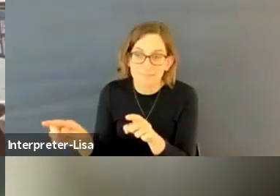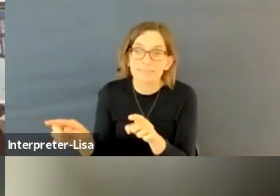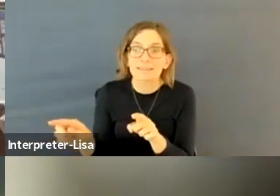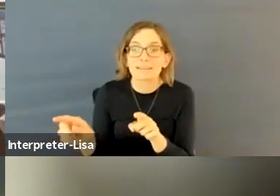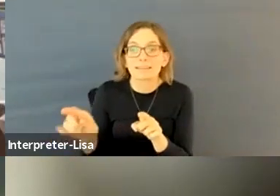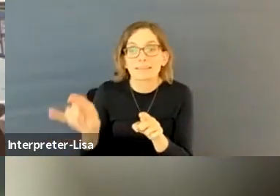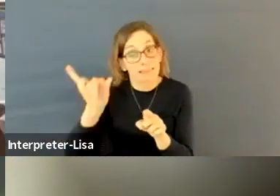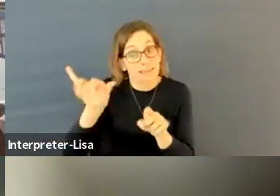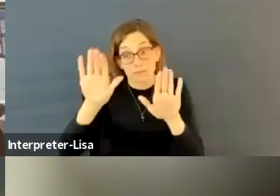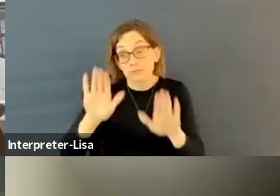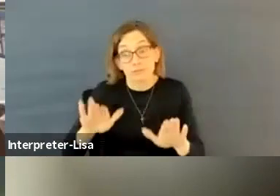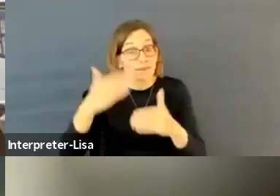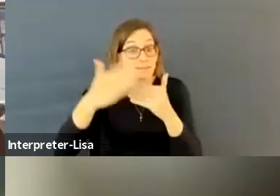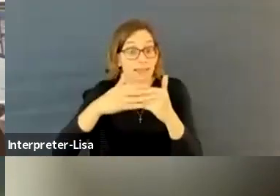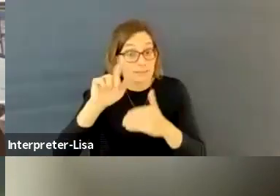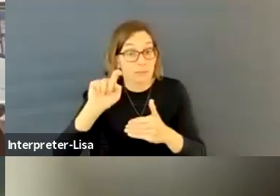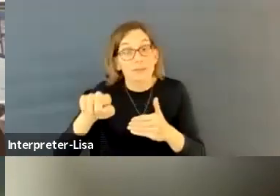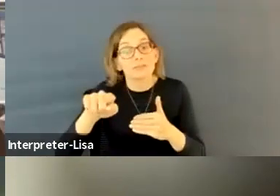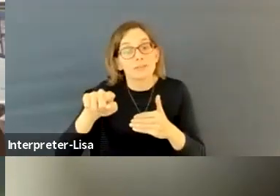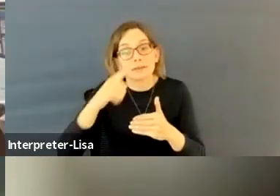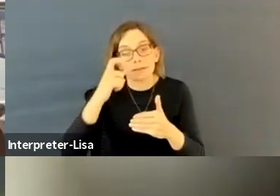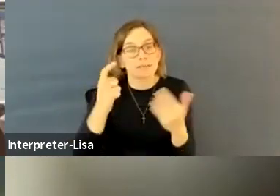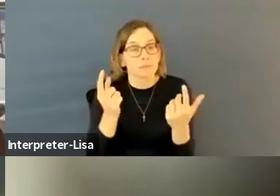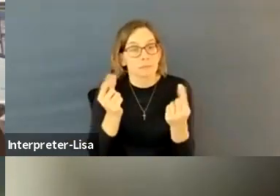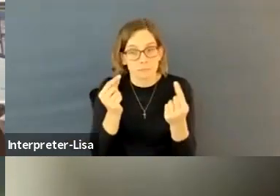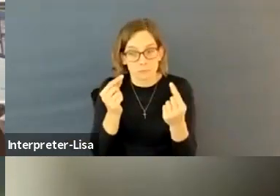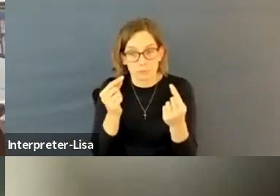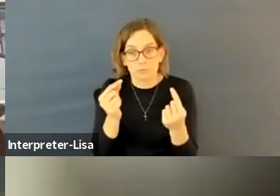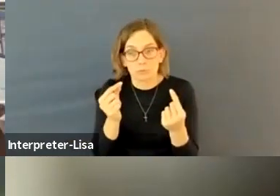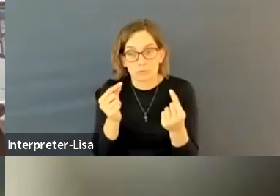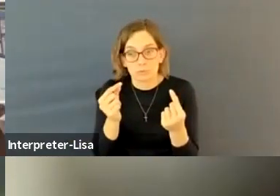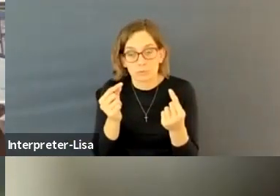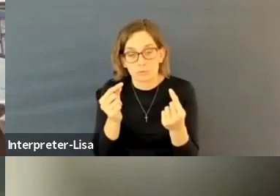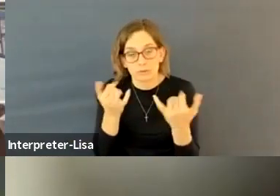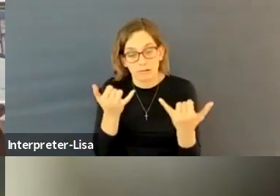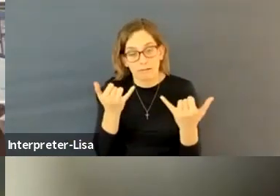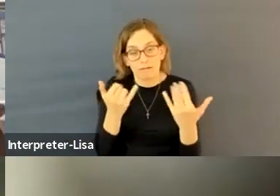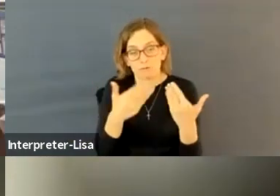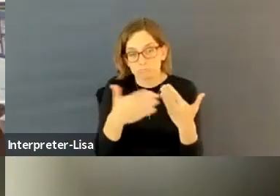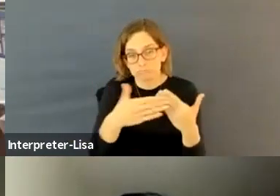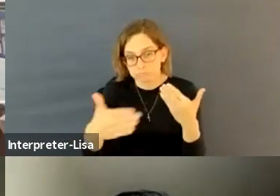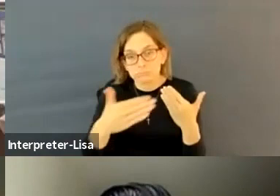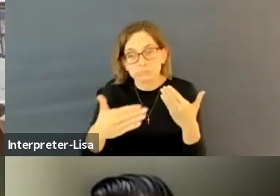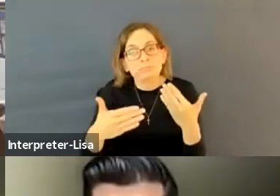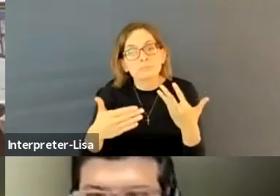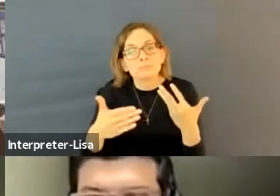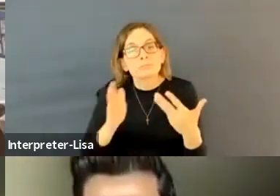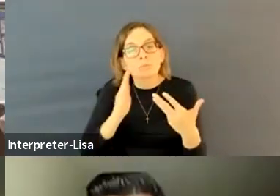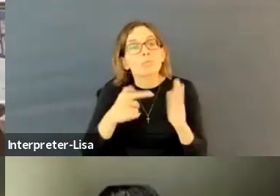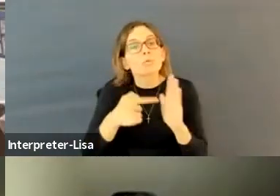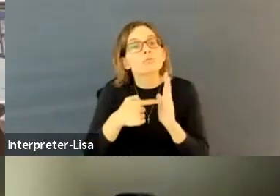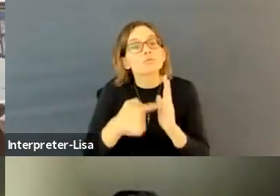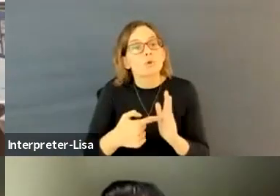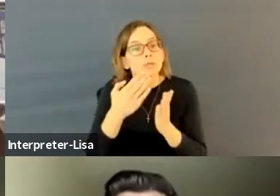great next question, because what we're going to do now is that we're going to show you